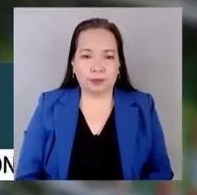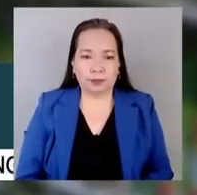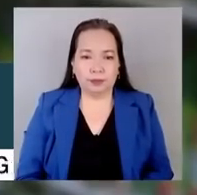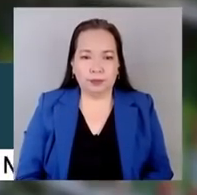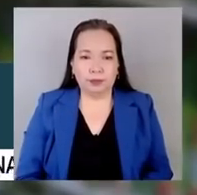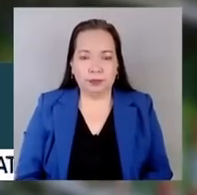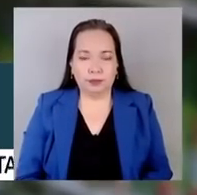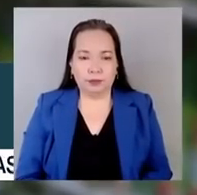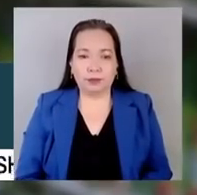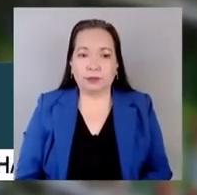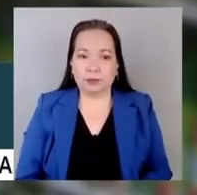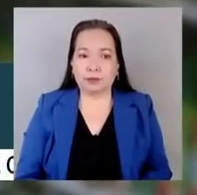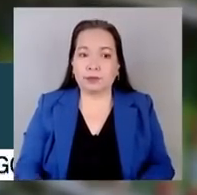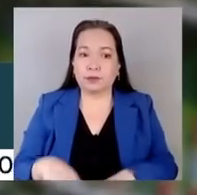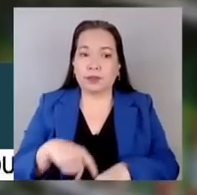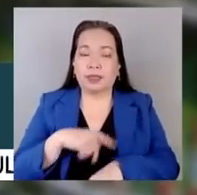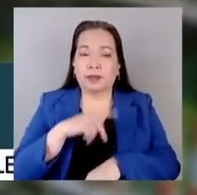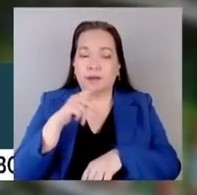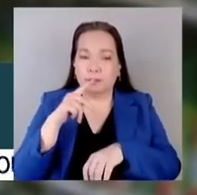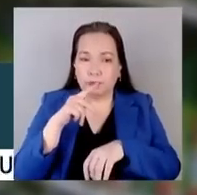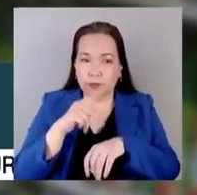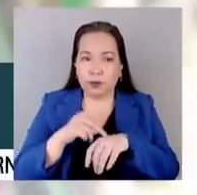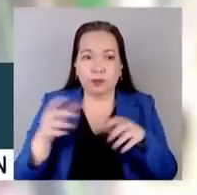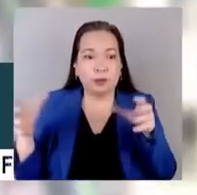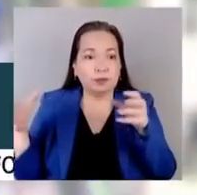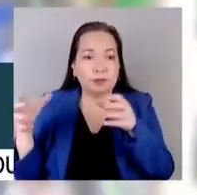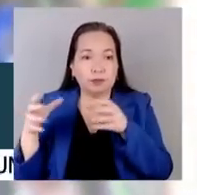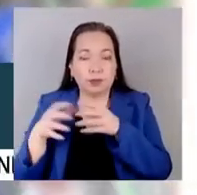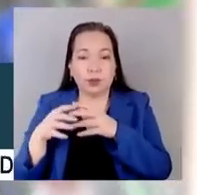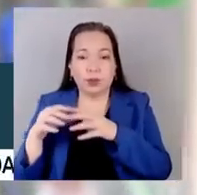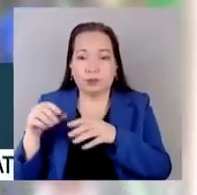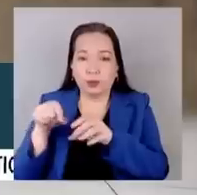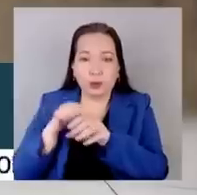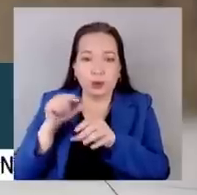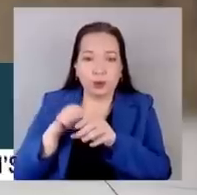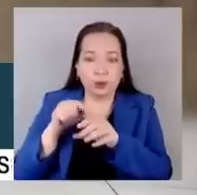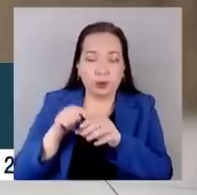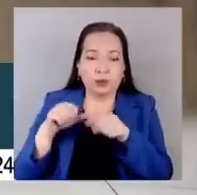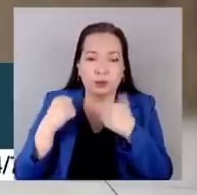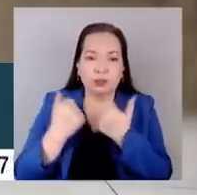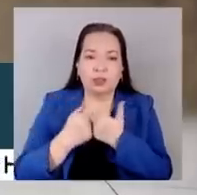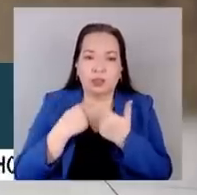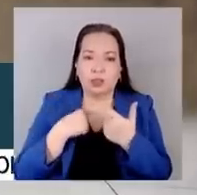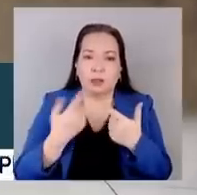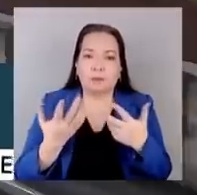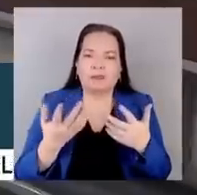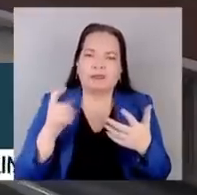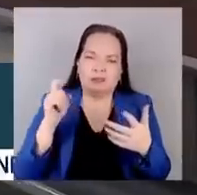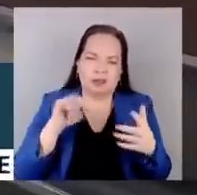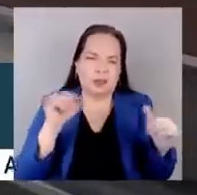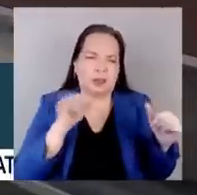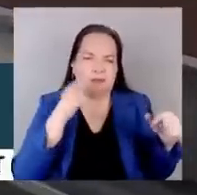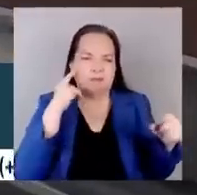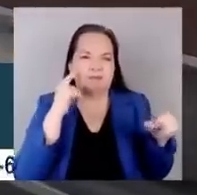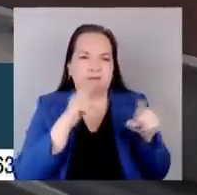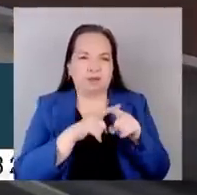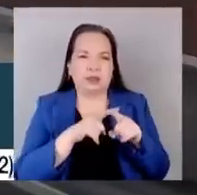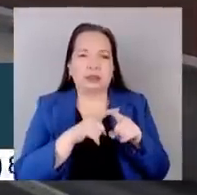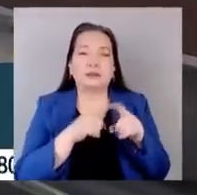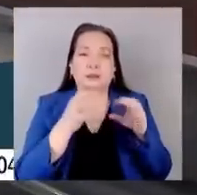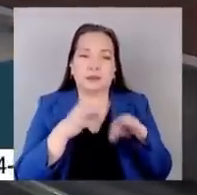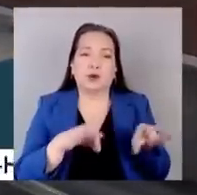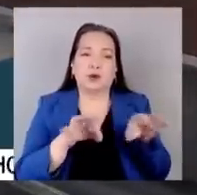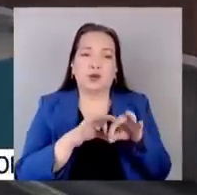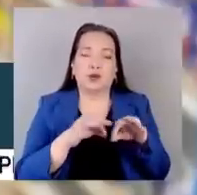The Philippine Amalgamated Supermarkets Association also saying the price increases are necessary for manufacturers to sustain